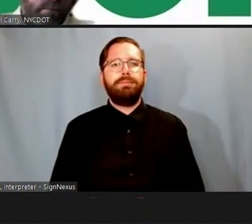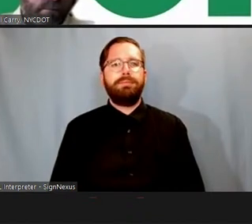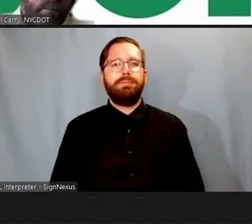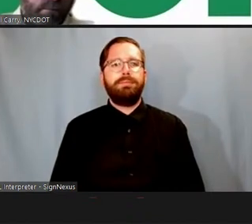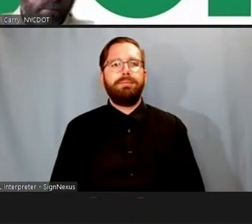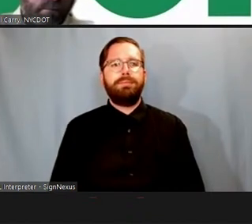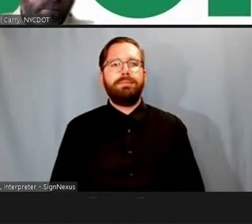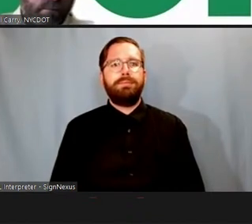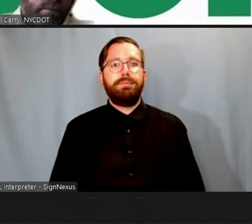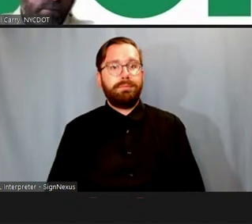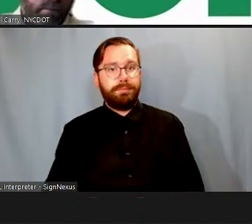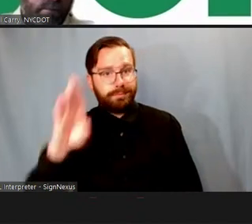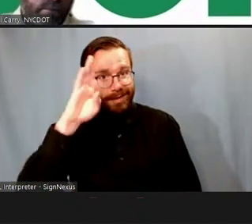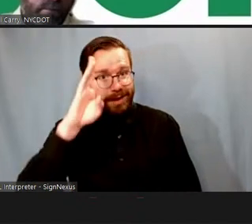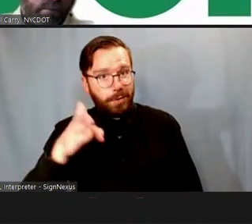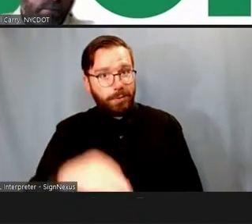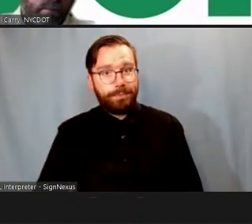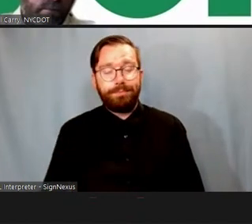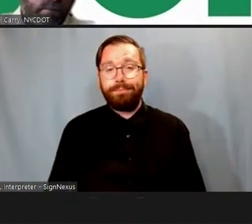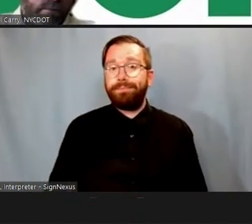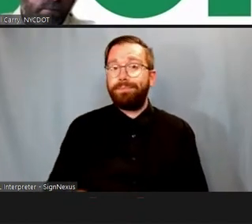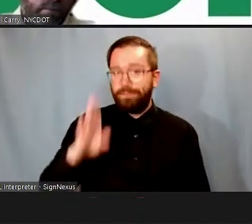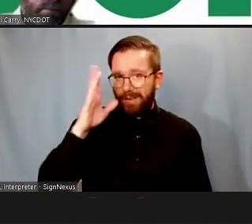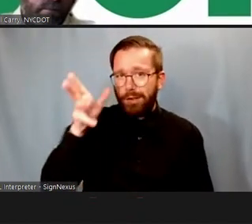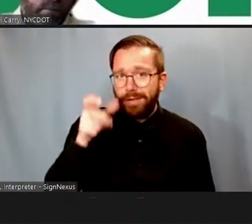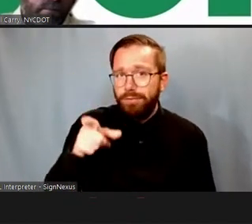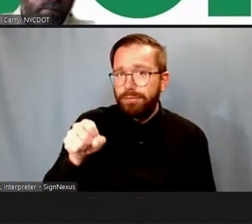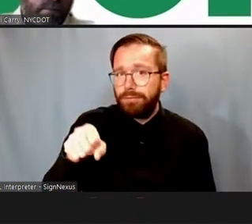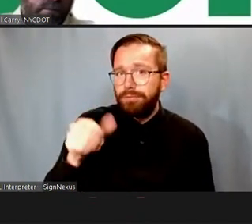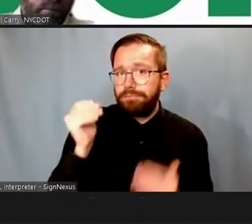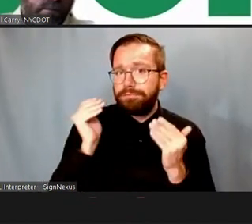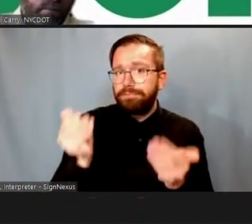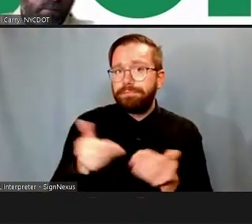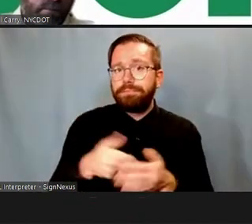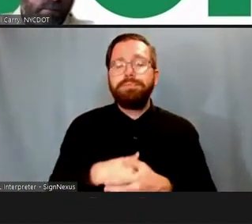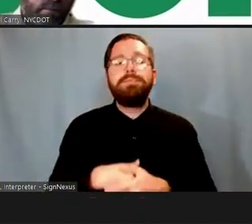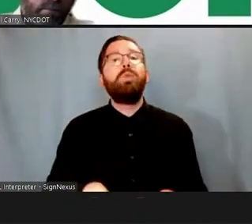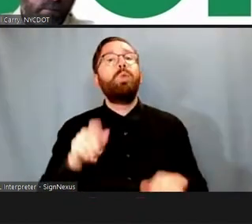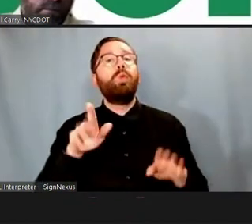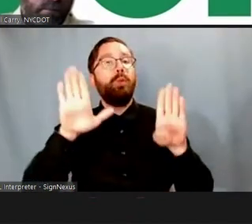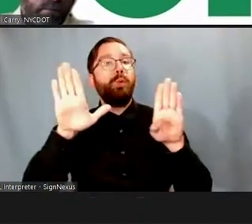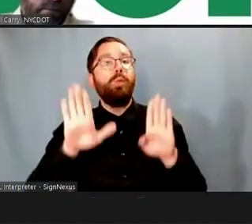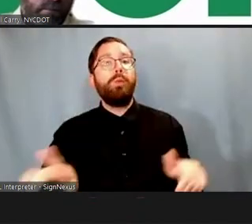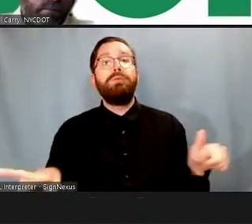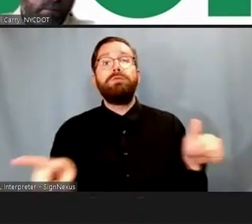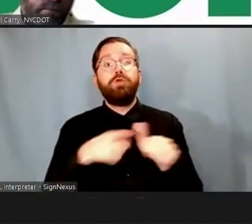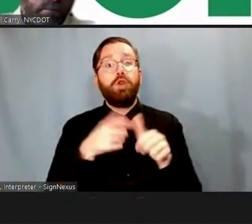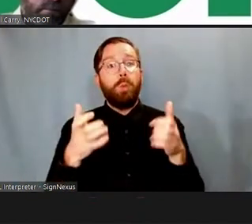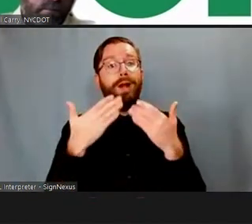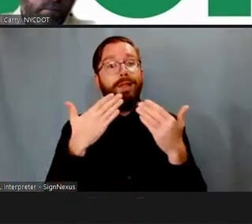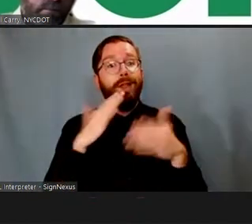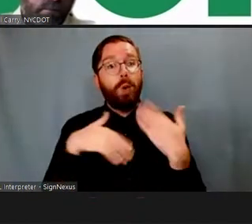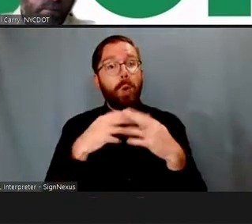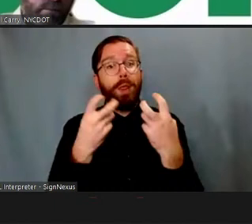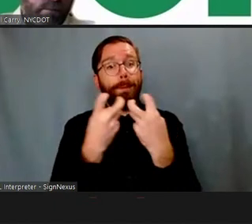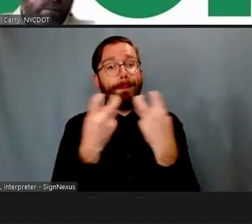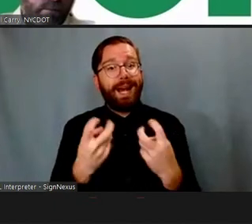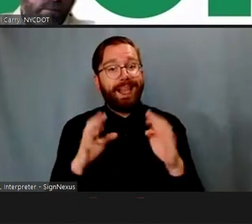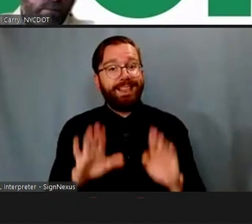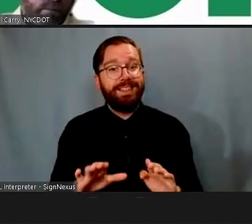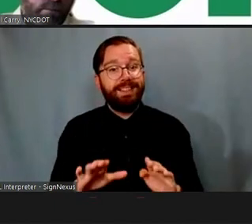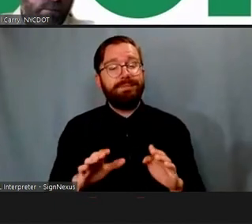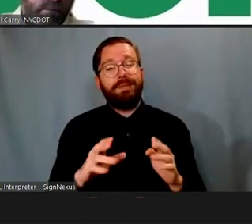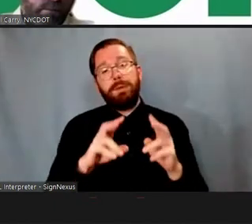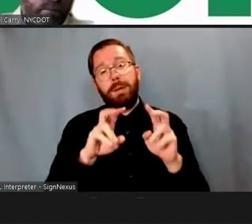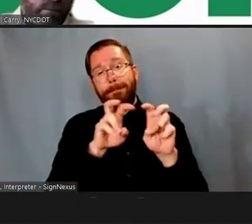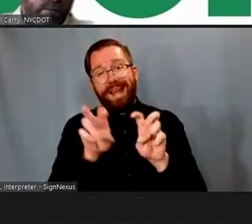hello yes we can hear you okay great uh first of all i want to thank all the panelists for being here